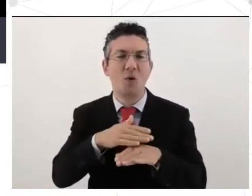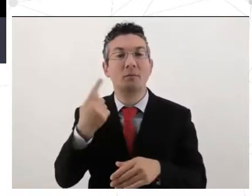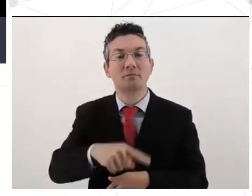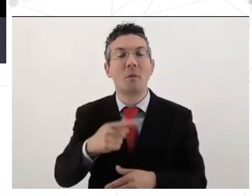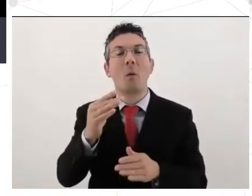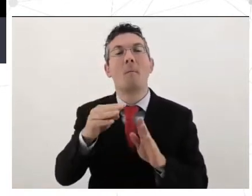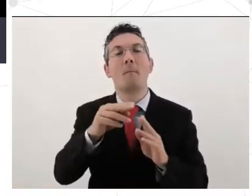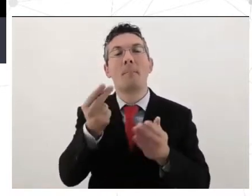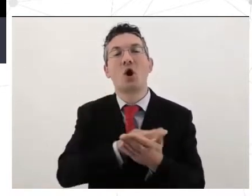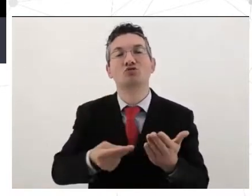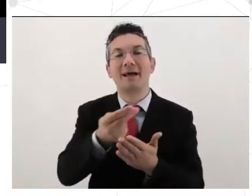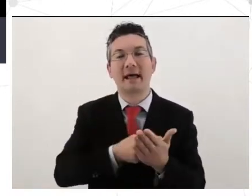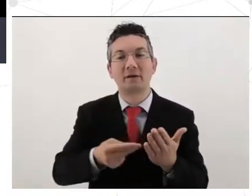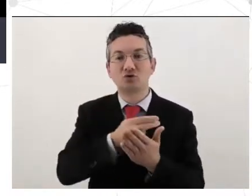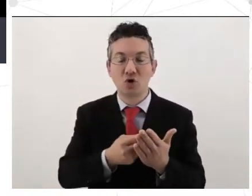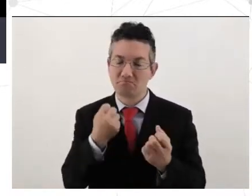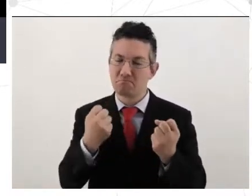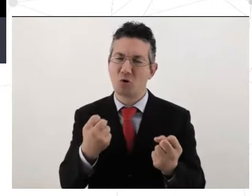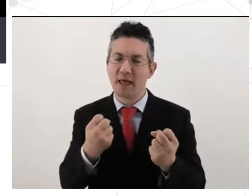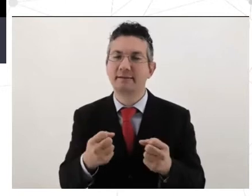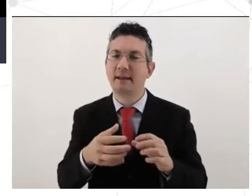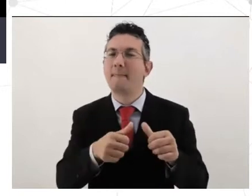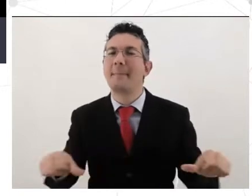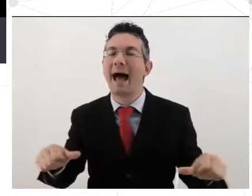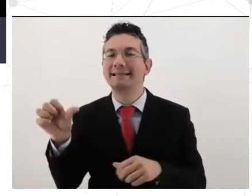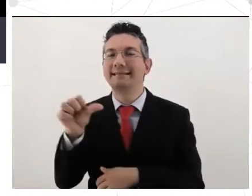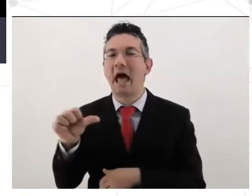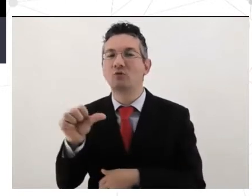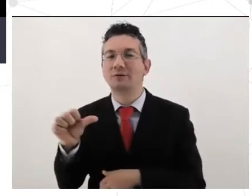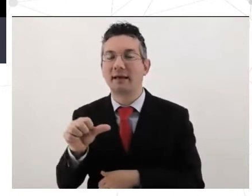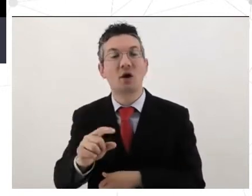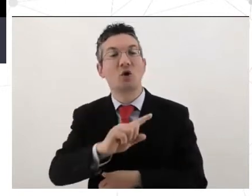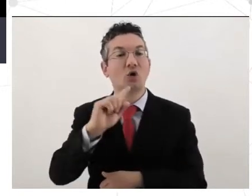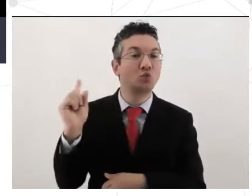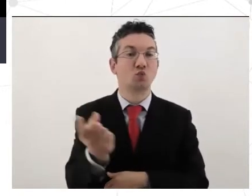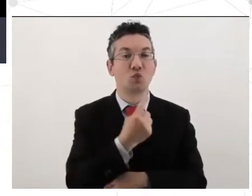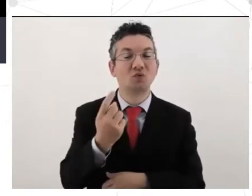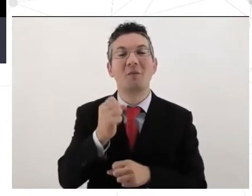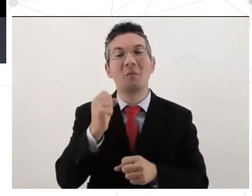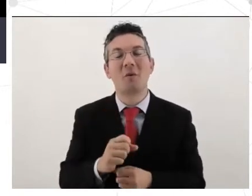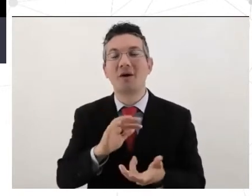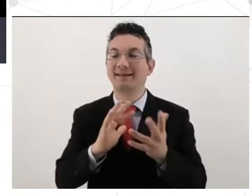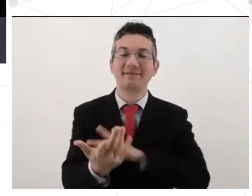foundations of Soundscape as a mobility aid. And we'll go into each of these in more detail throughout this presentation.